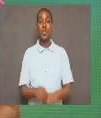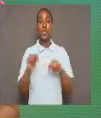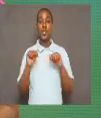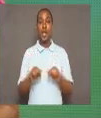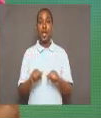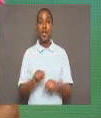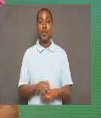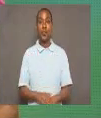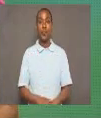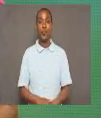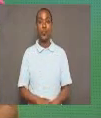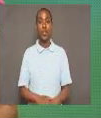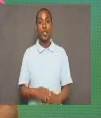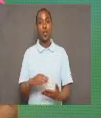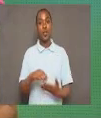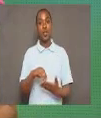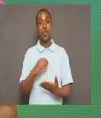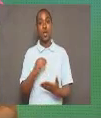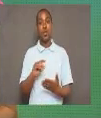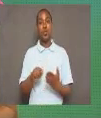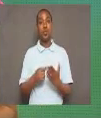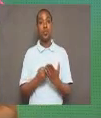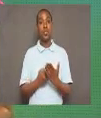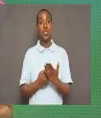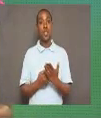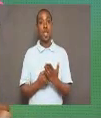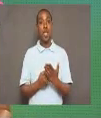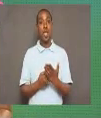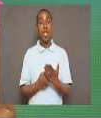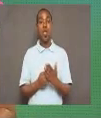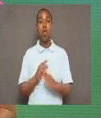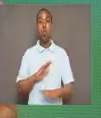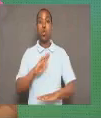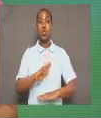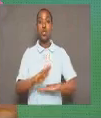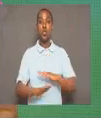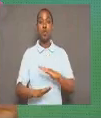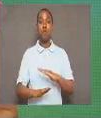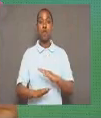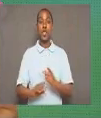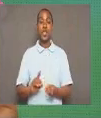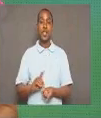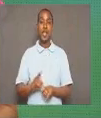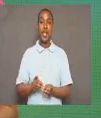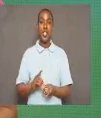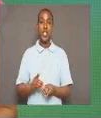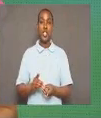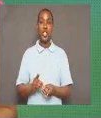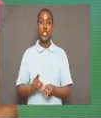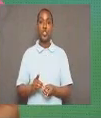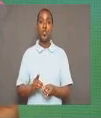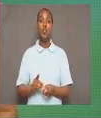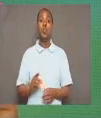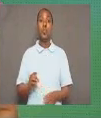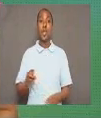Today, we are going to describe the process of digestion in the